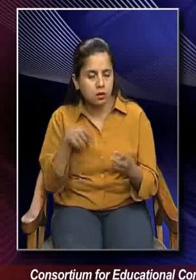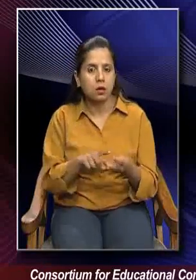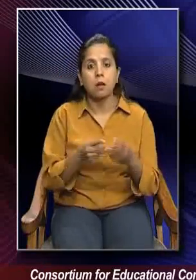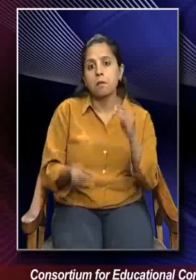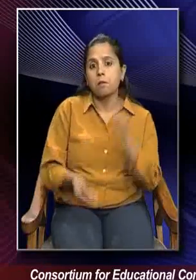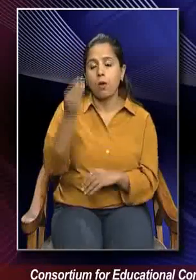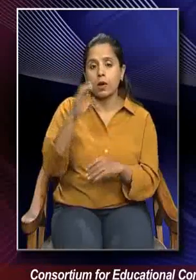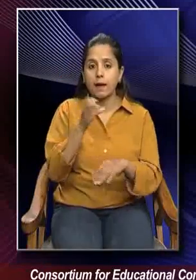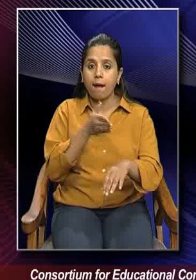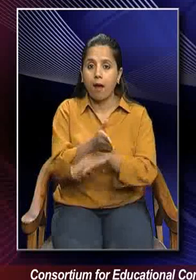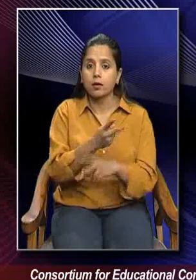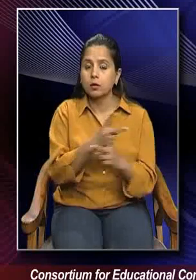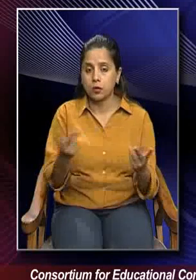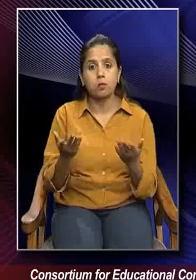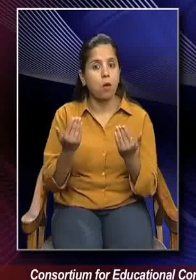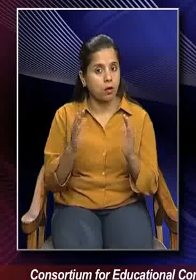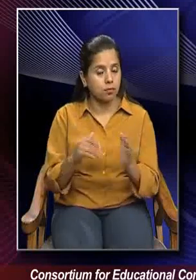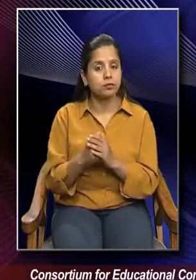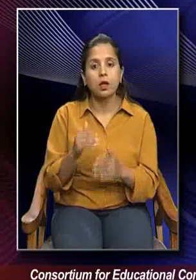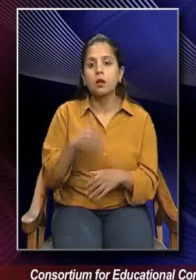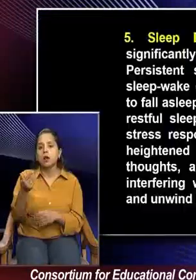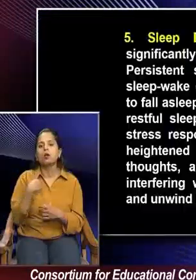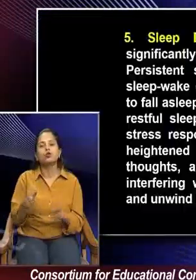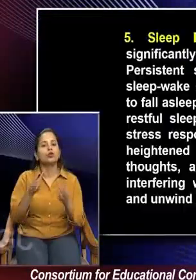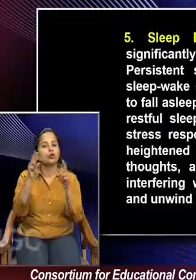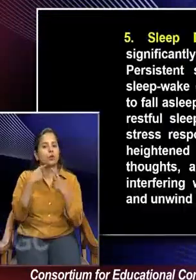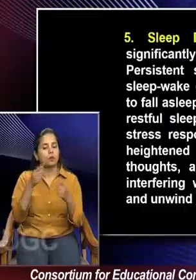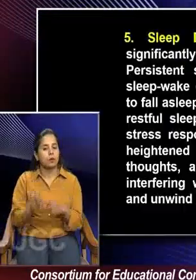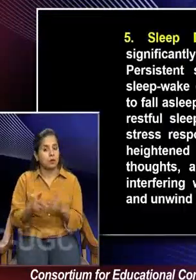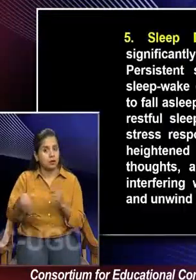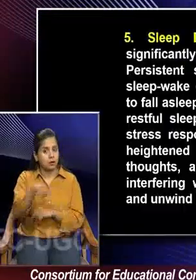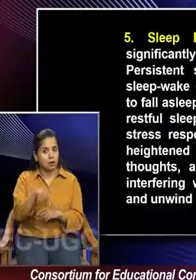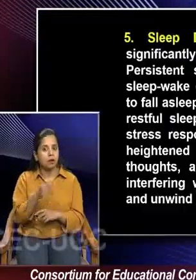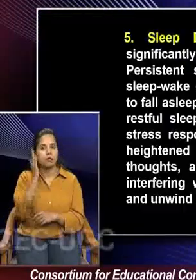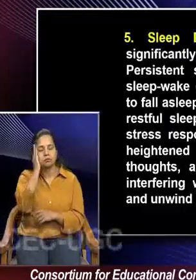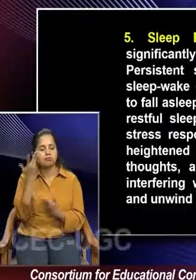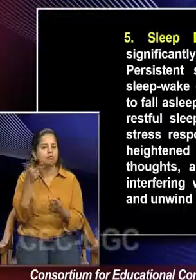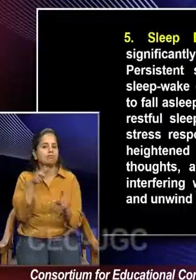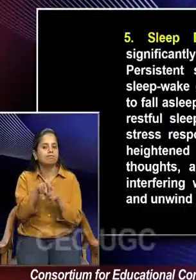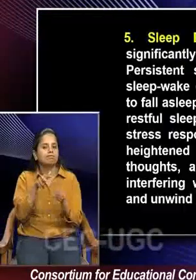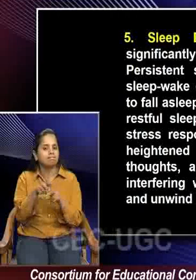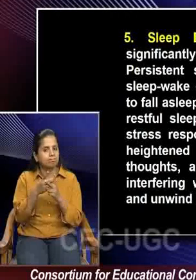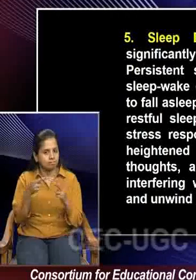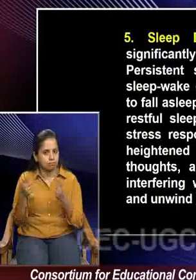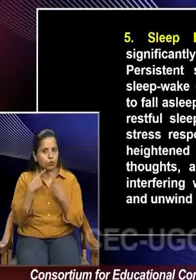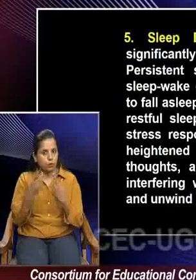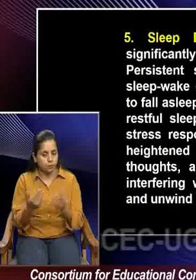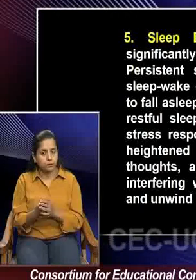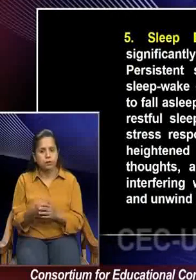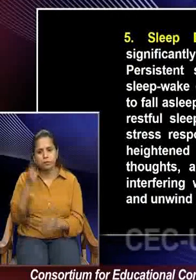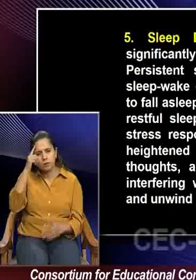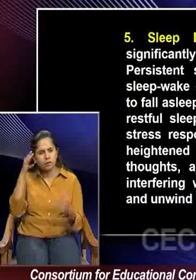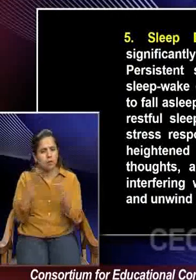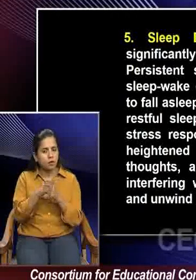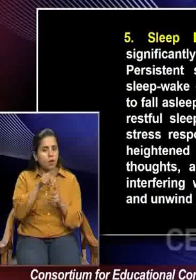of cancers. Next we talk on sleep disorders. The stress